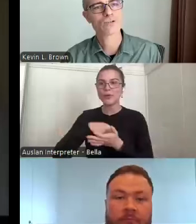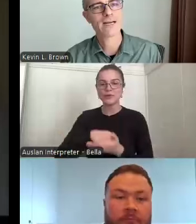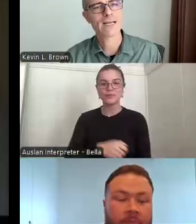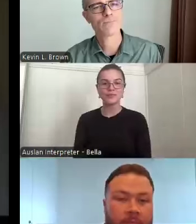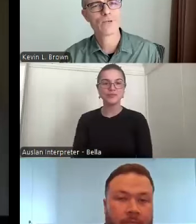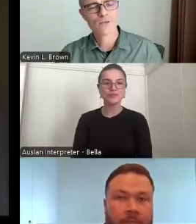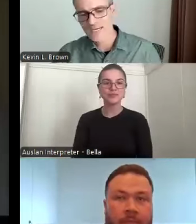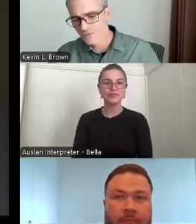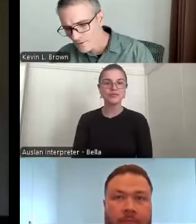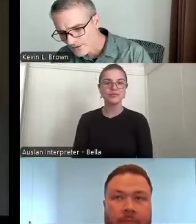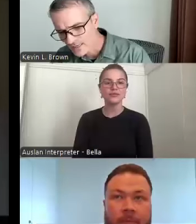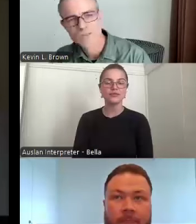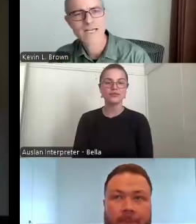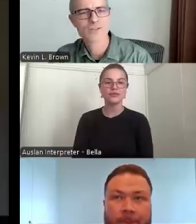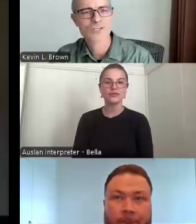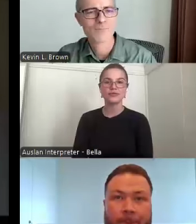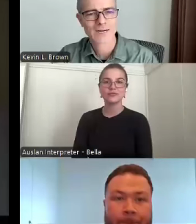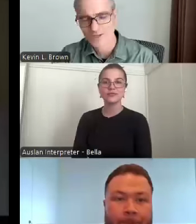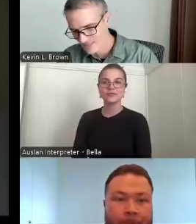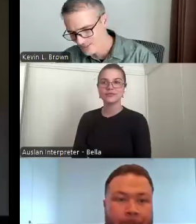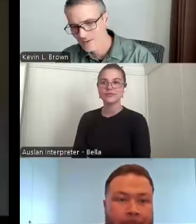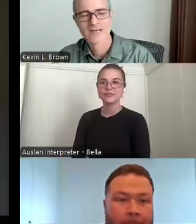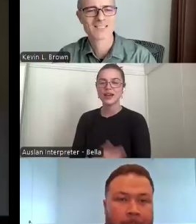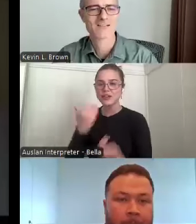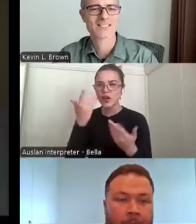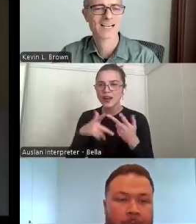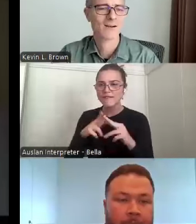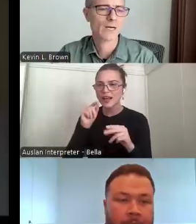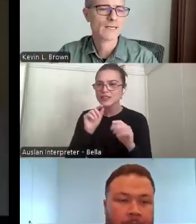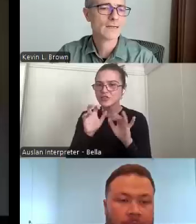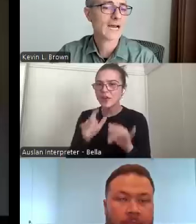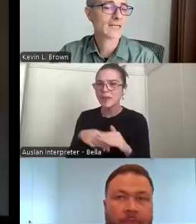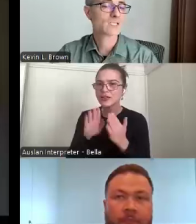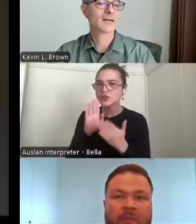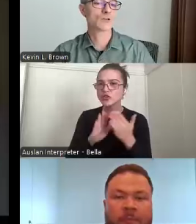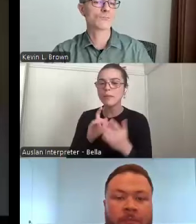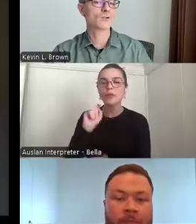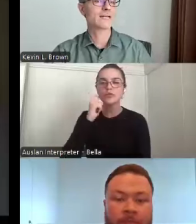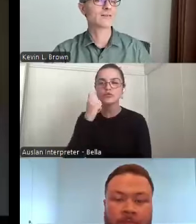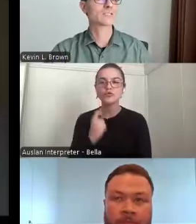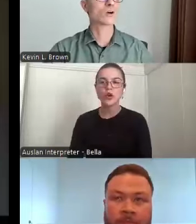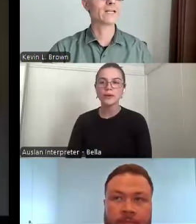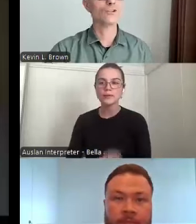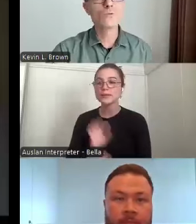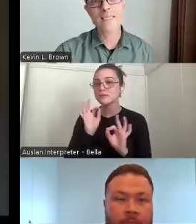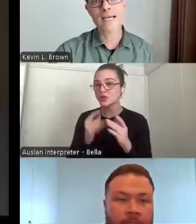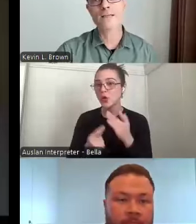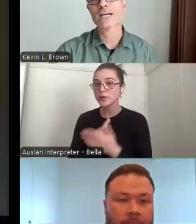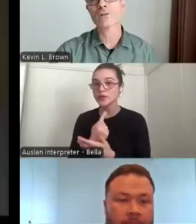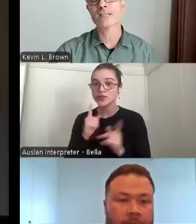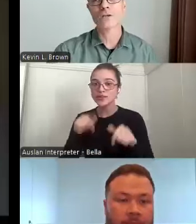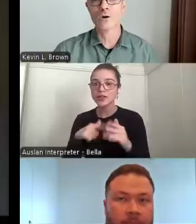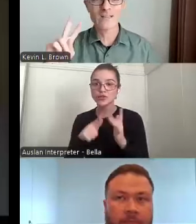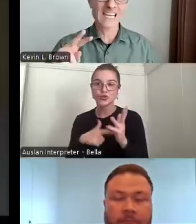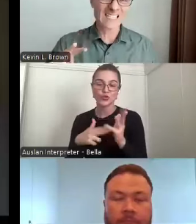mightyally.org/blog/live training. I don't know if I can put that in the chat, but I'll do my best here in a second. But yeah, that's a special opportunity that's starting June 2nd,